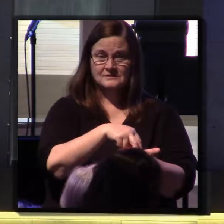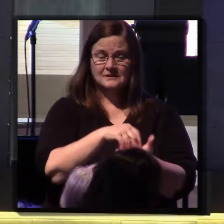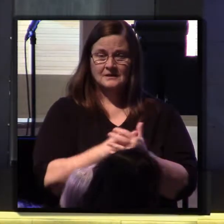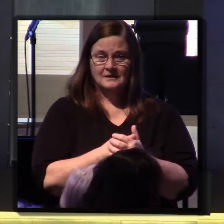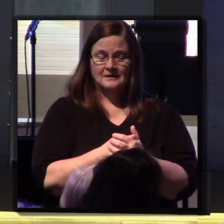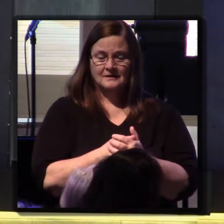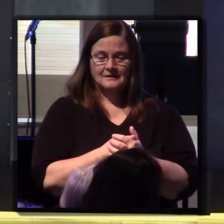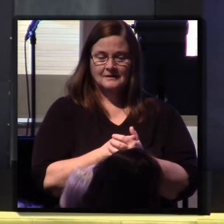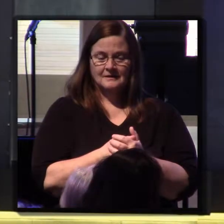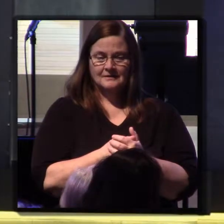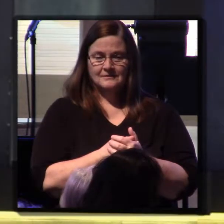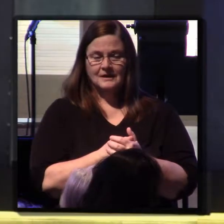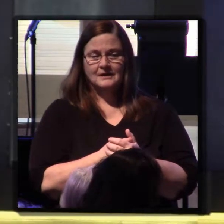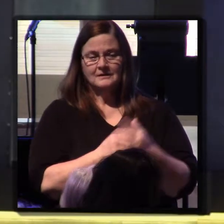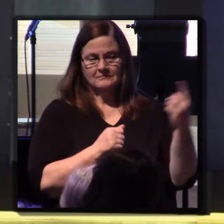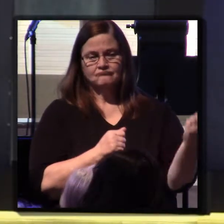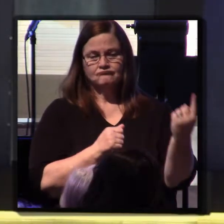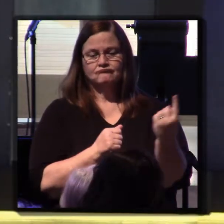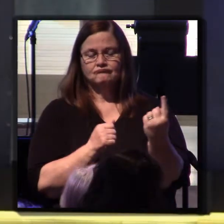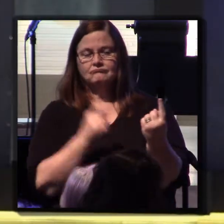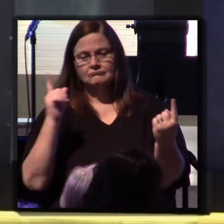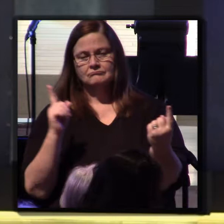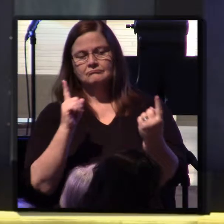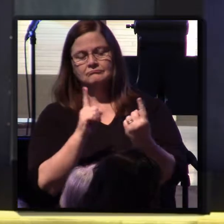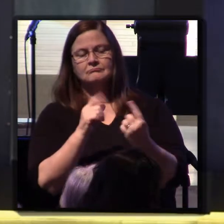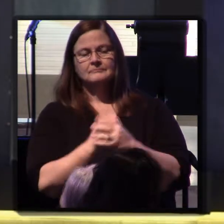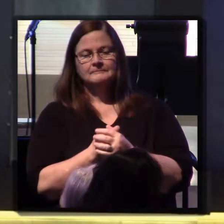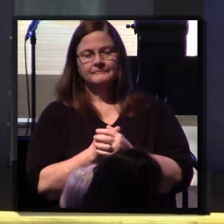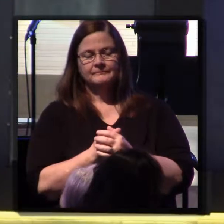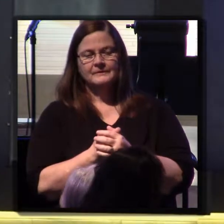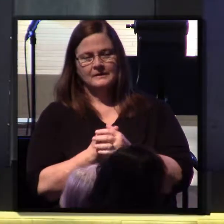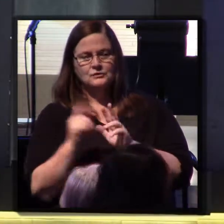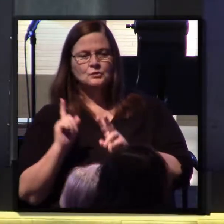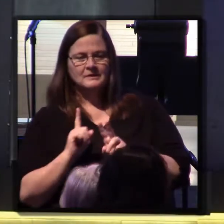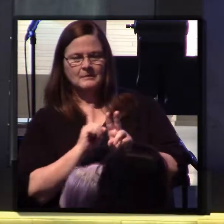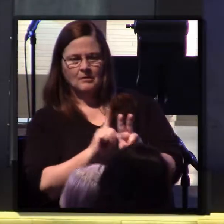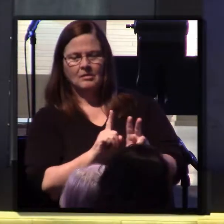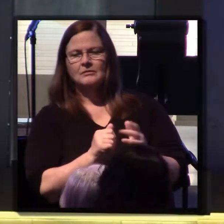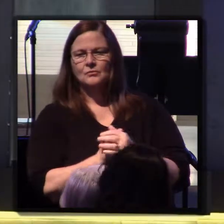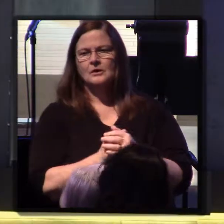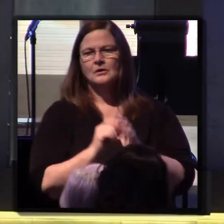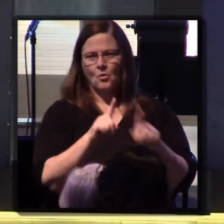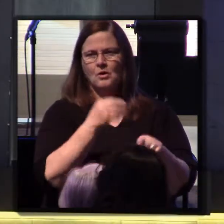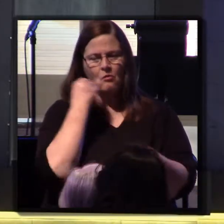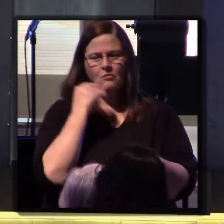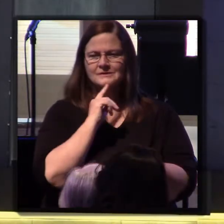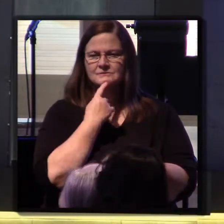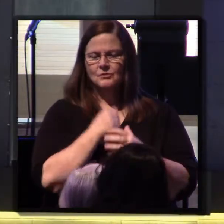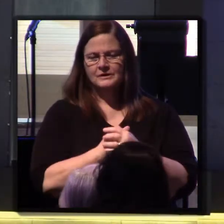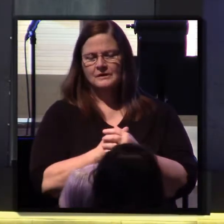And then he rises from the dead. Then he runs into the guys walking down from Jerusalem, you know. They're going home,